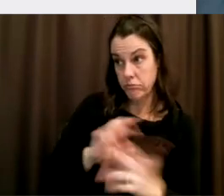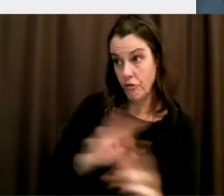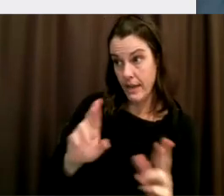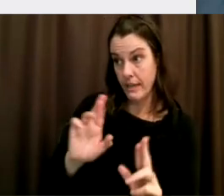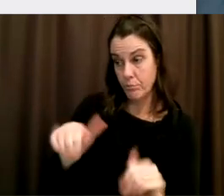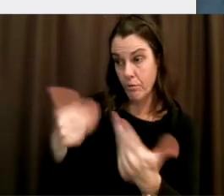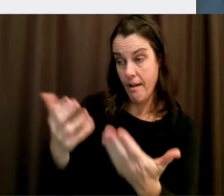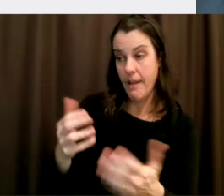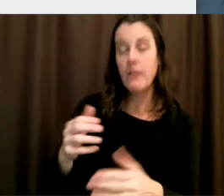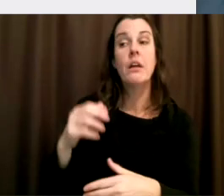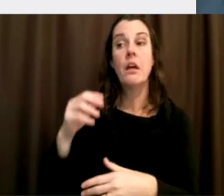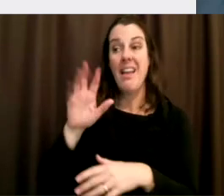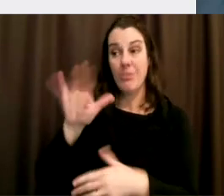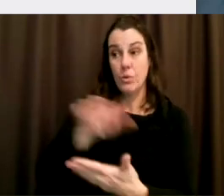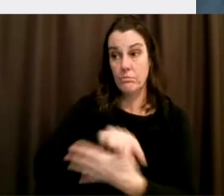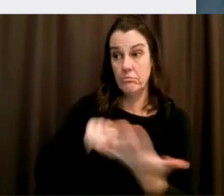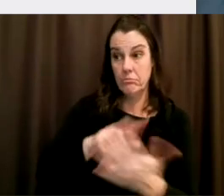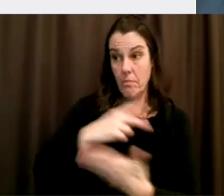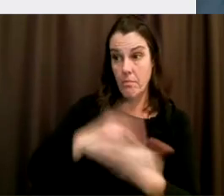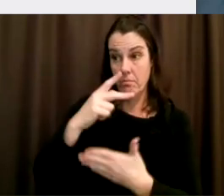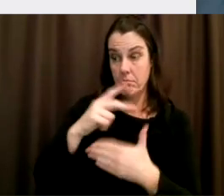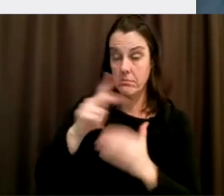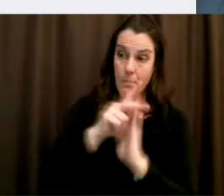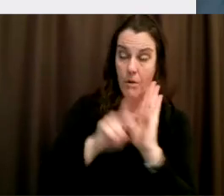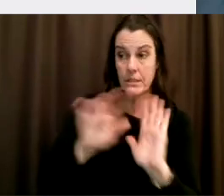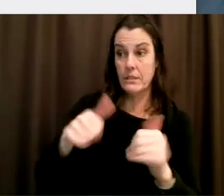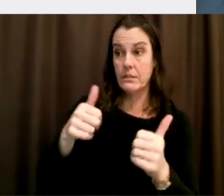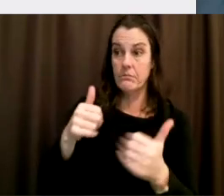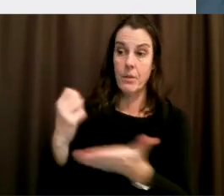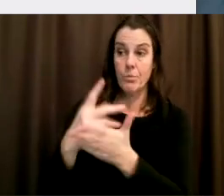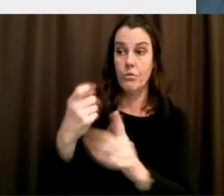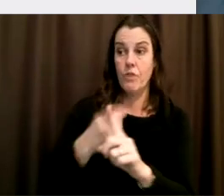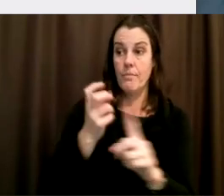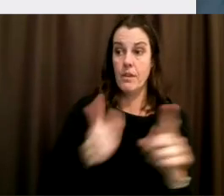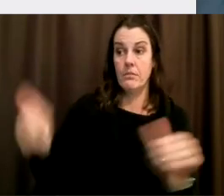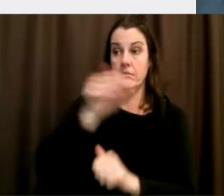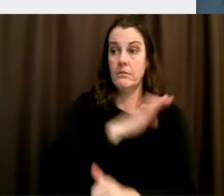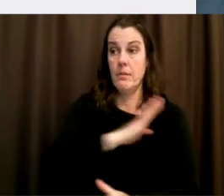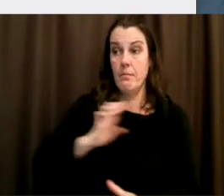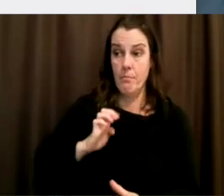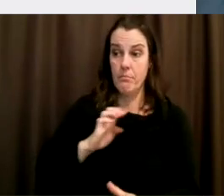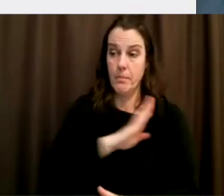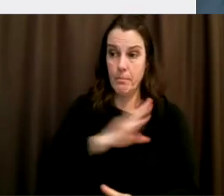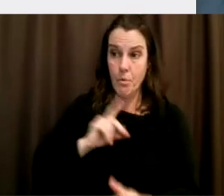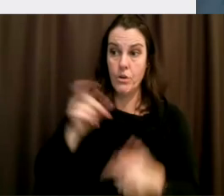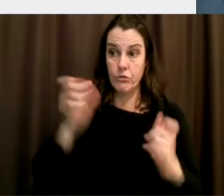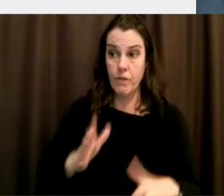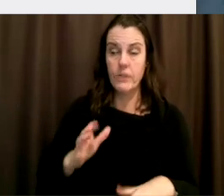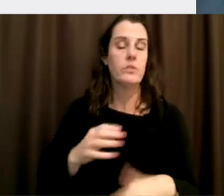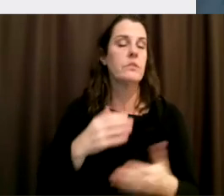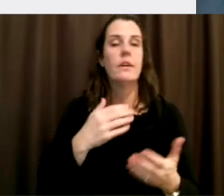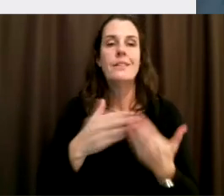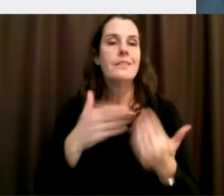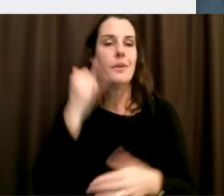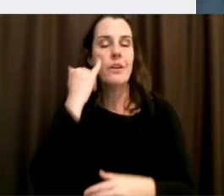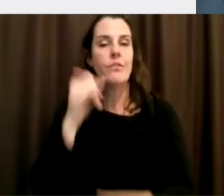board of directors, right? And I think every organization should have those three policies, whether you're a nonprofit or,